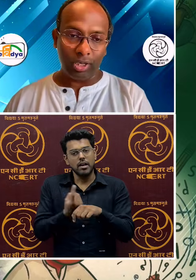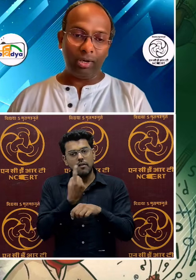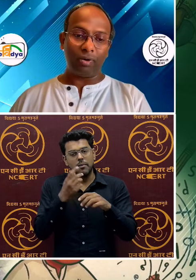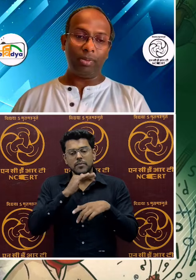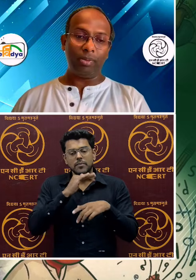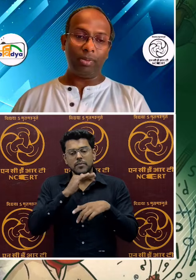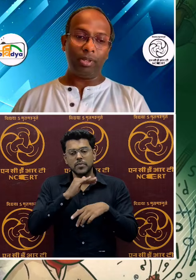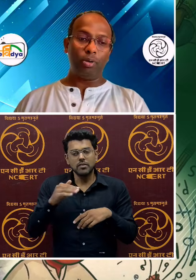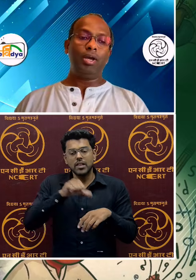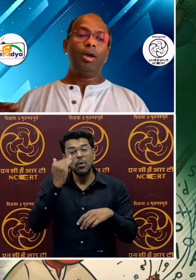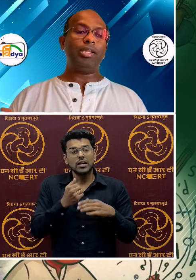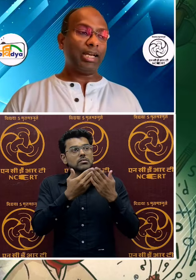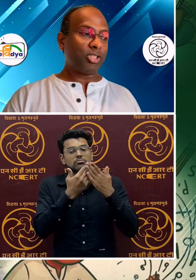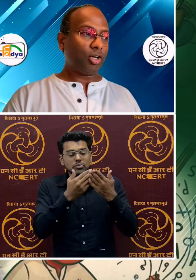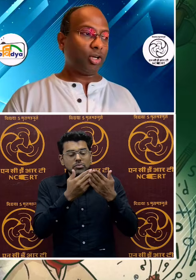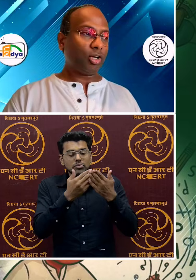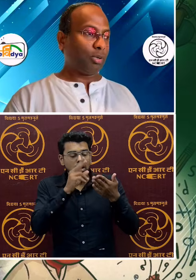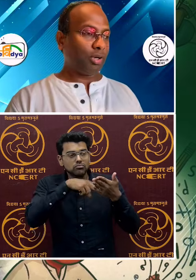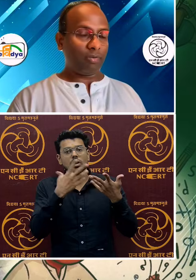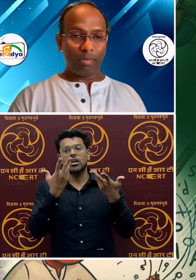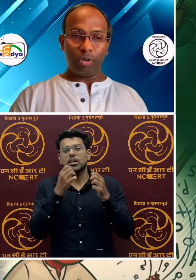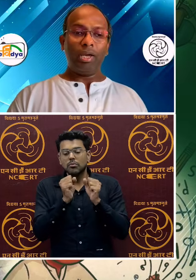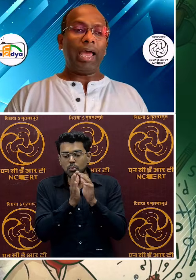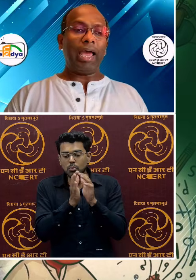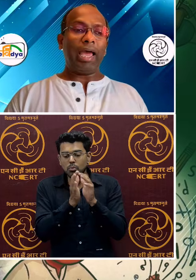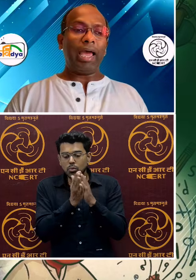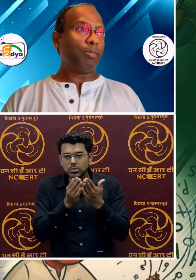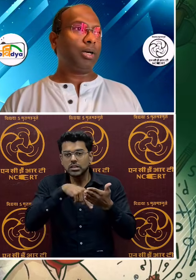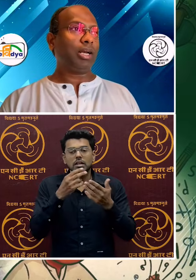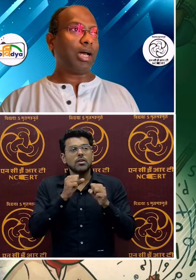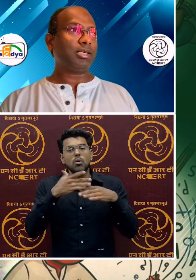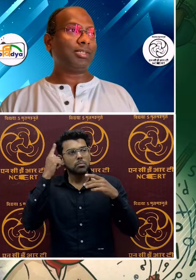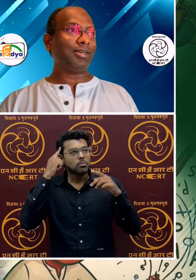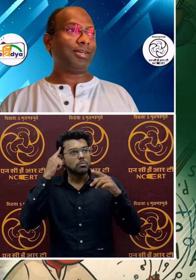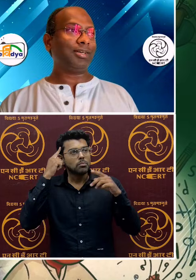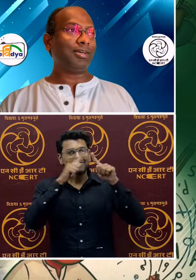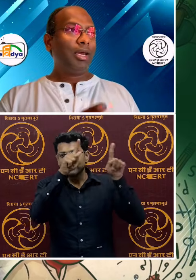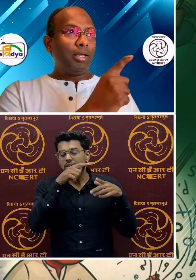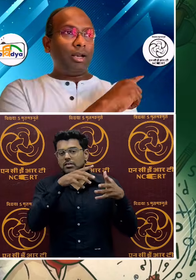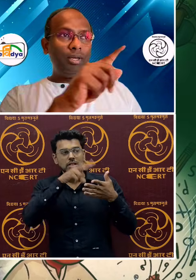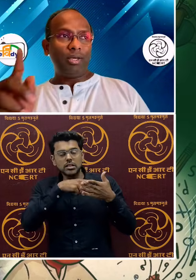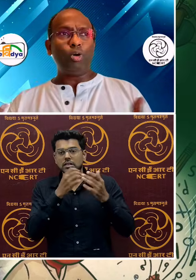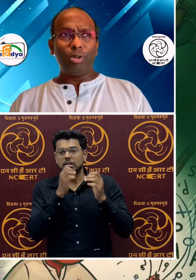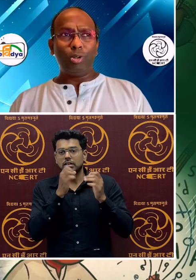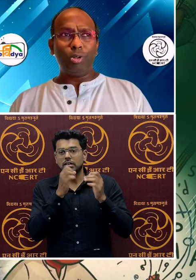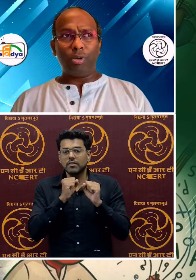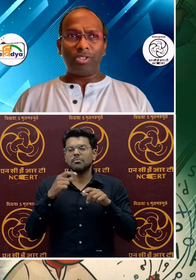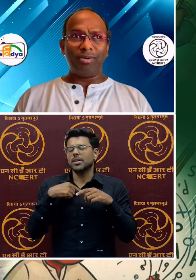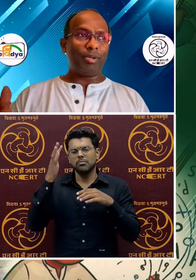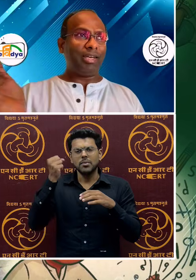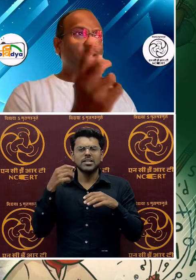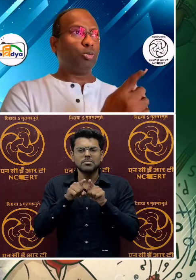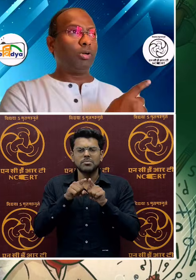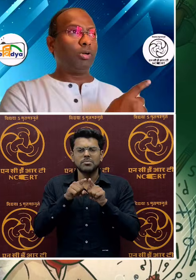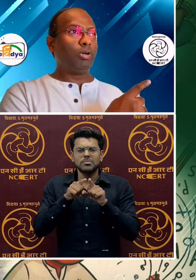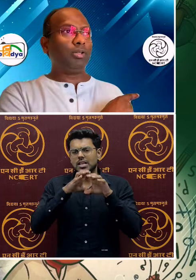not able to read from the board, or the child is not able to read from the book. I remember in classes, there'll be, you would also